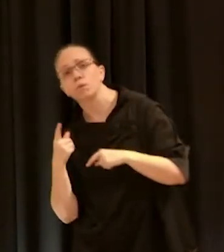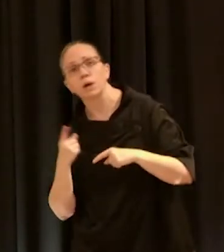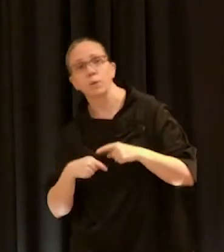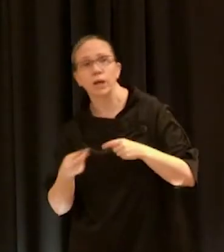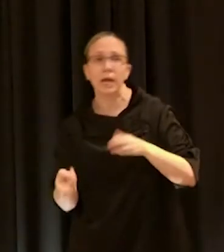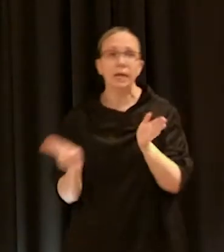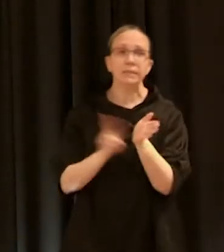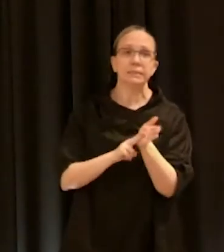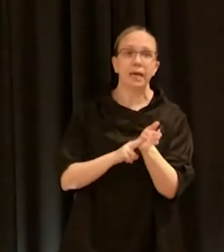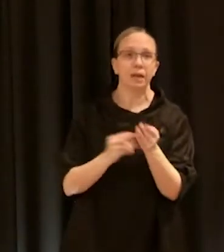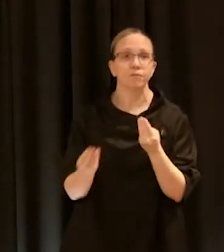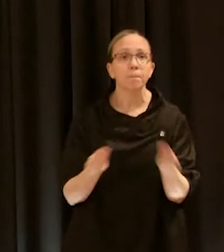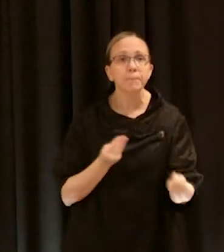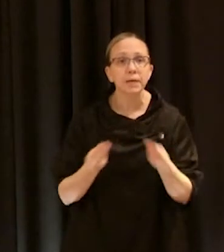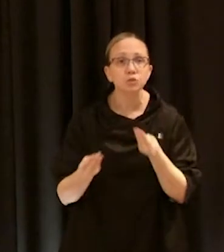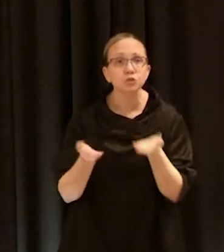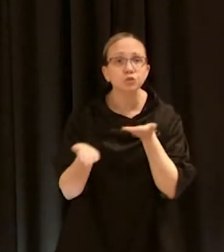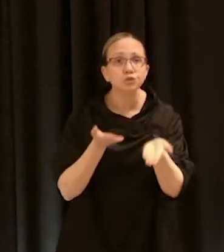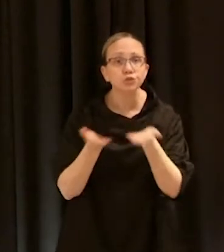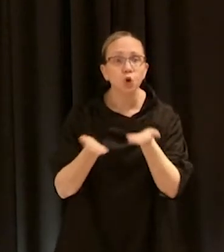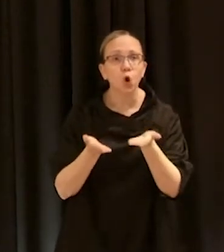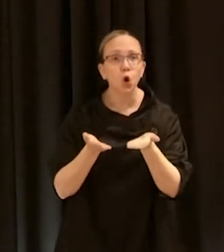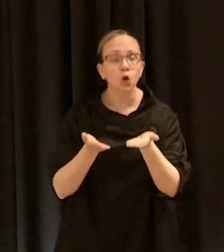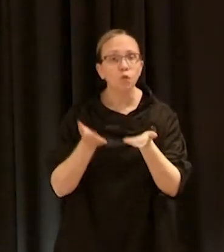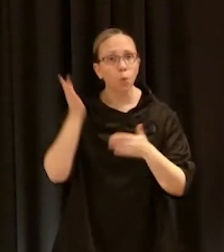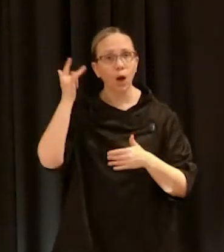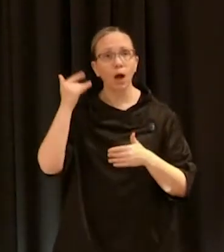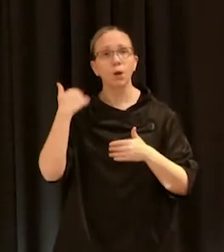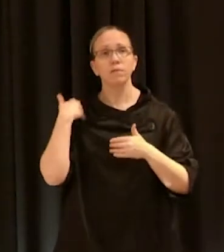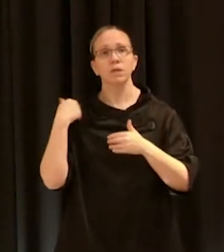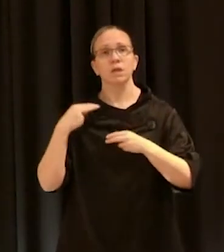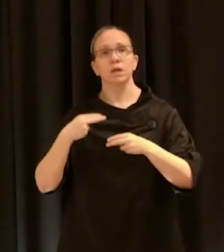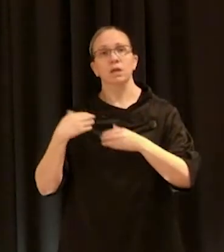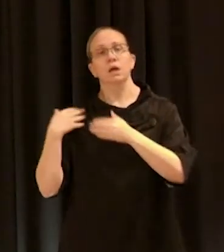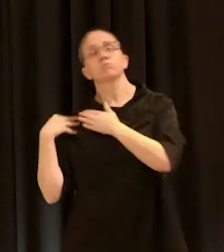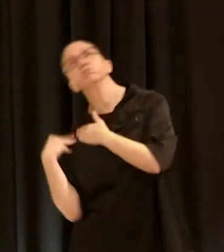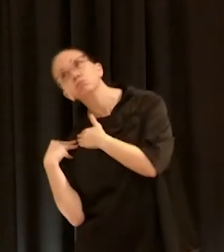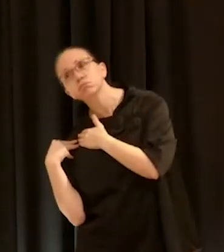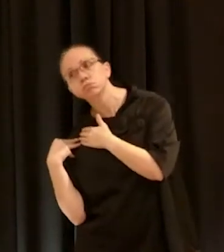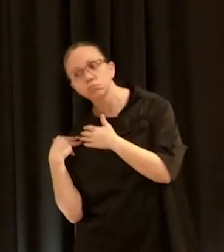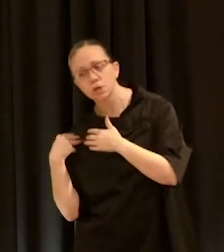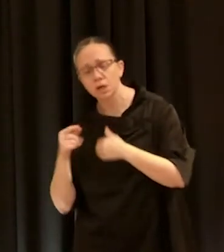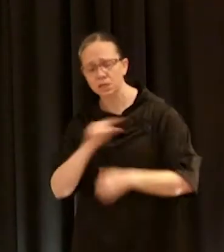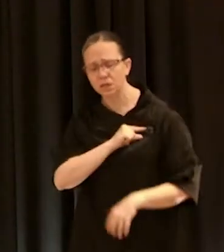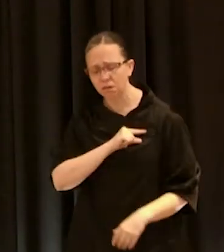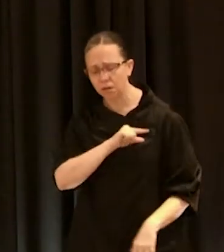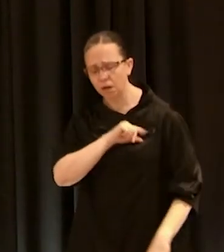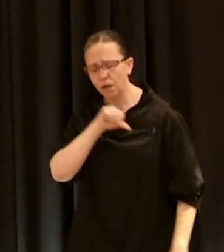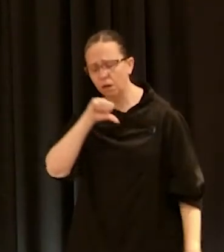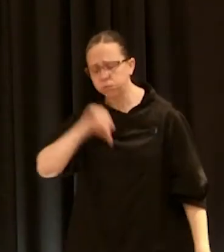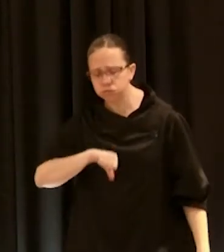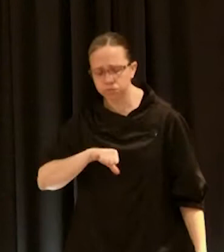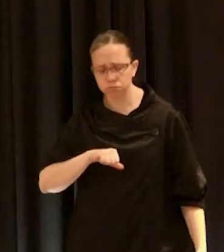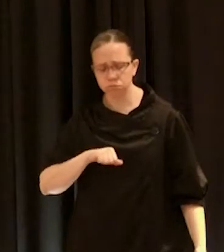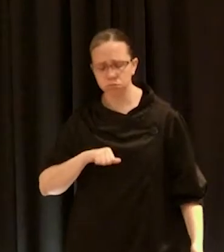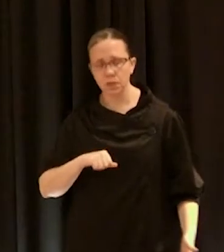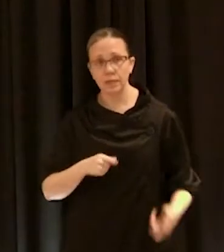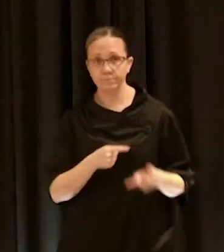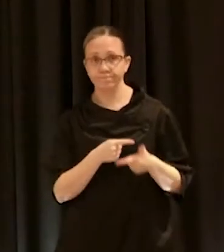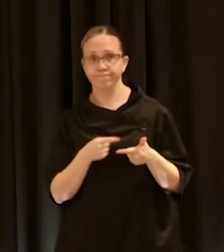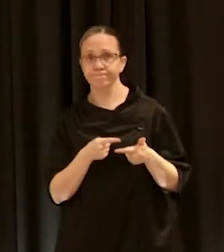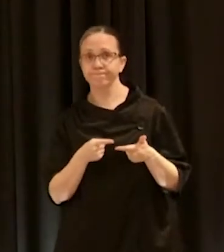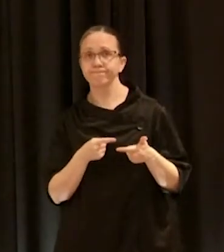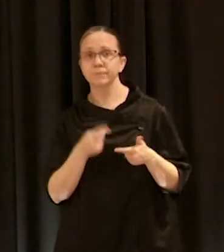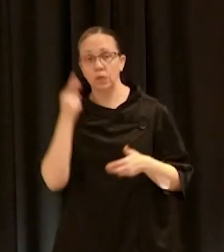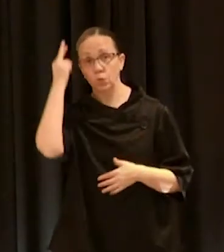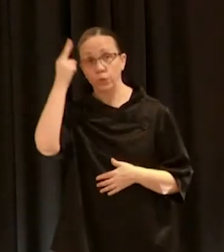sign up for some type of ministry to serve in some way because we've got all this weight upon us. And guilt and condemnation are probably two of the